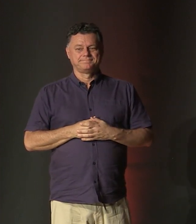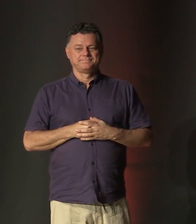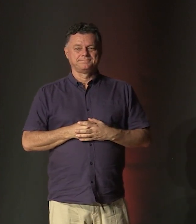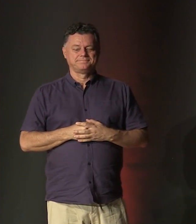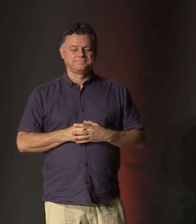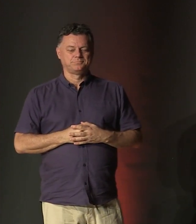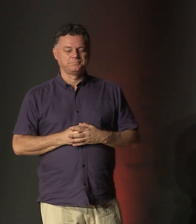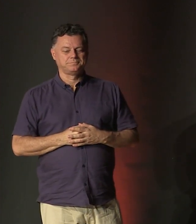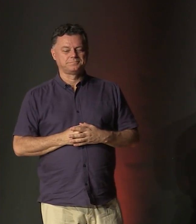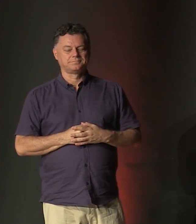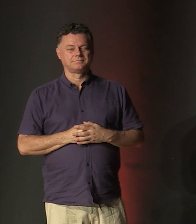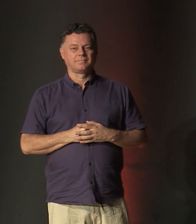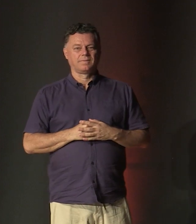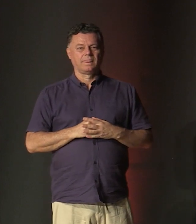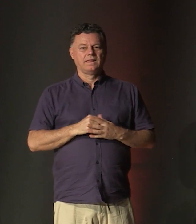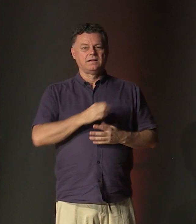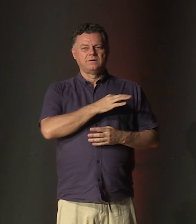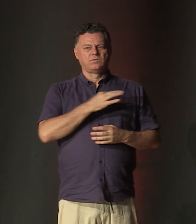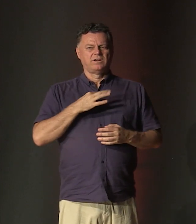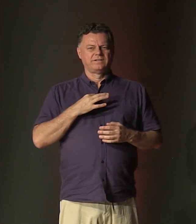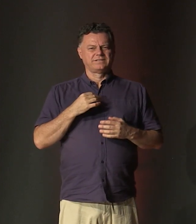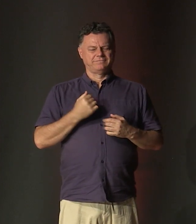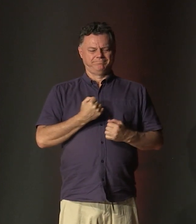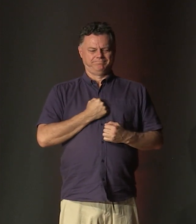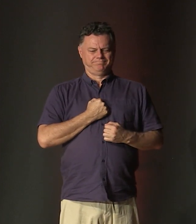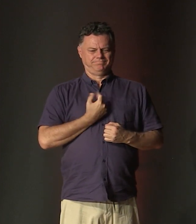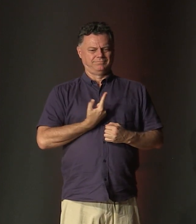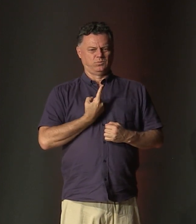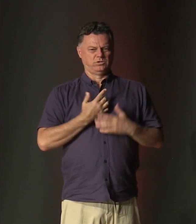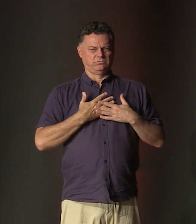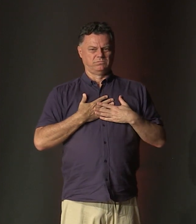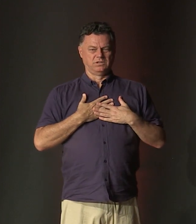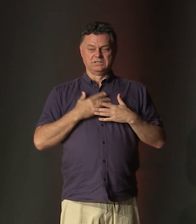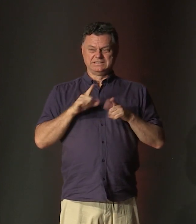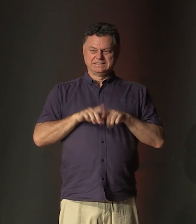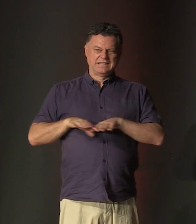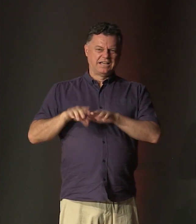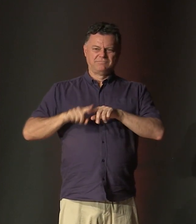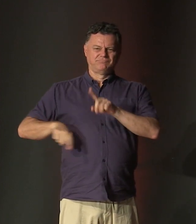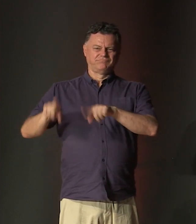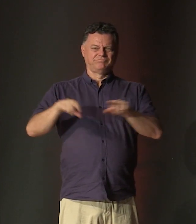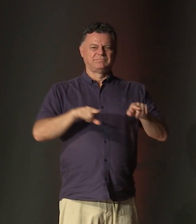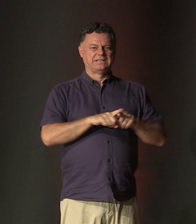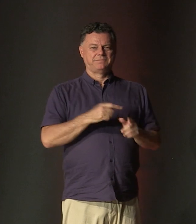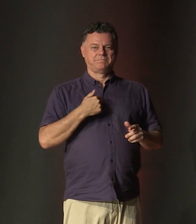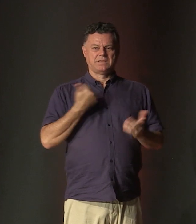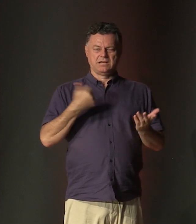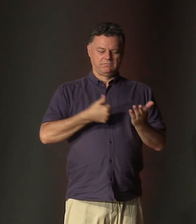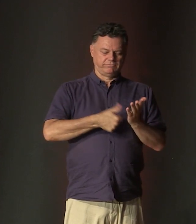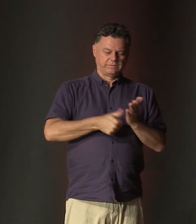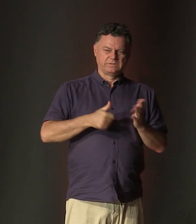a unique and intensely personal concept to each of us that it is like our fingerprint or our